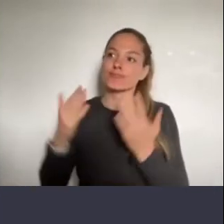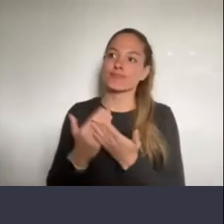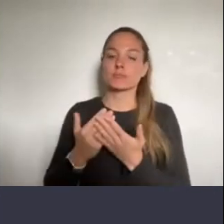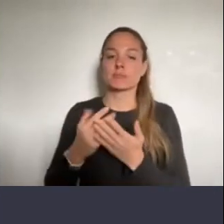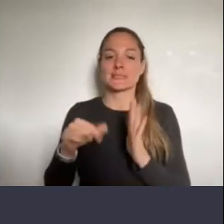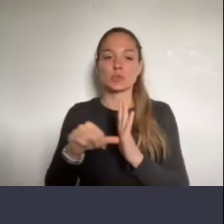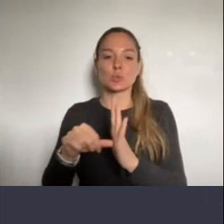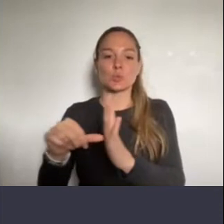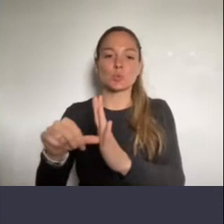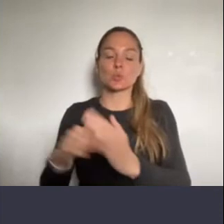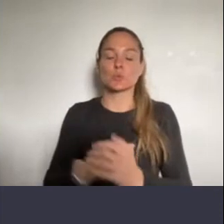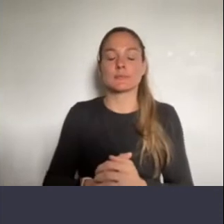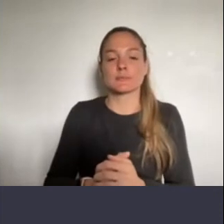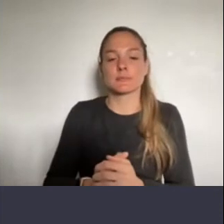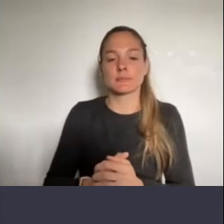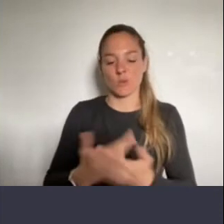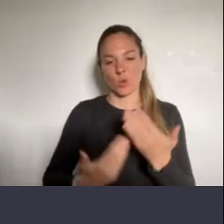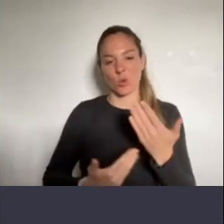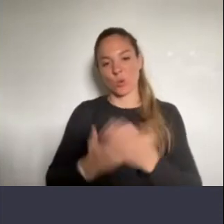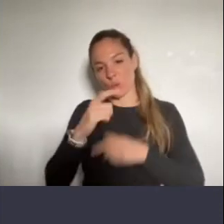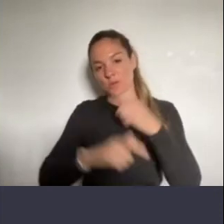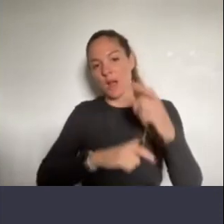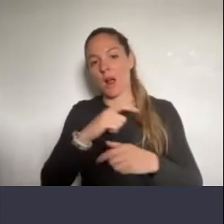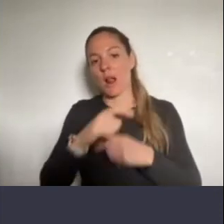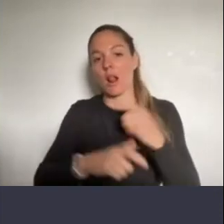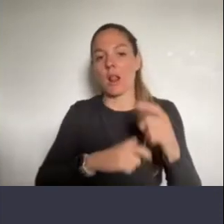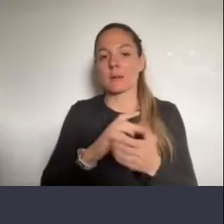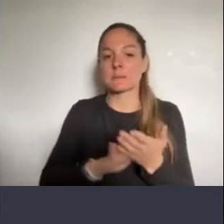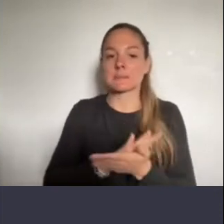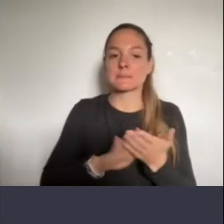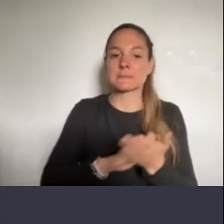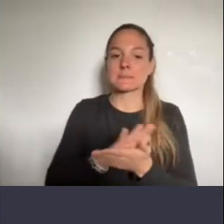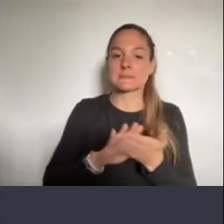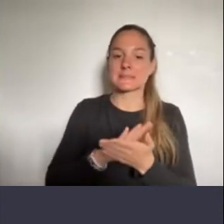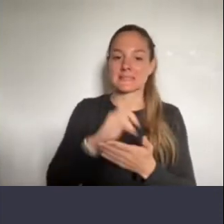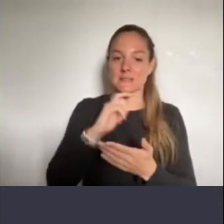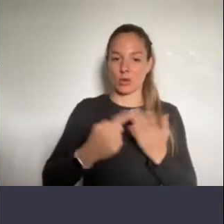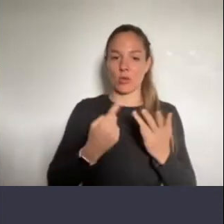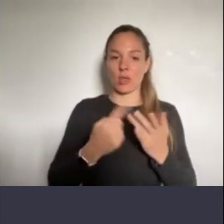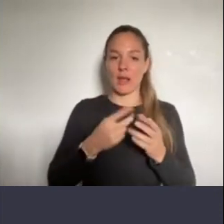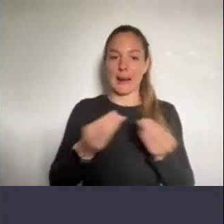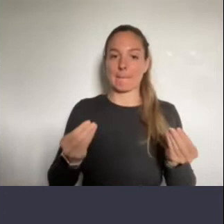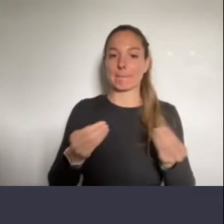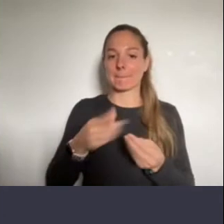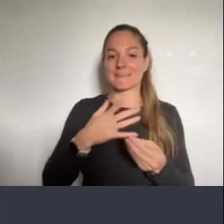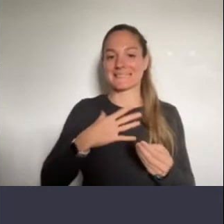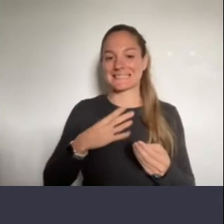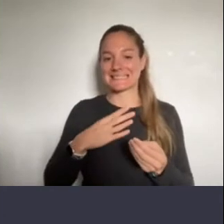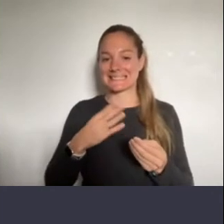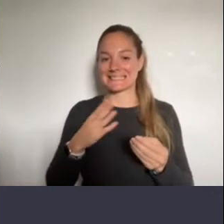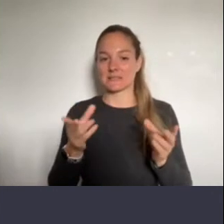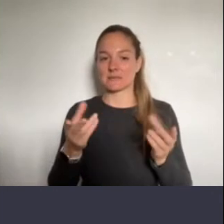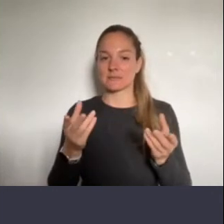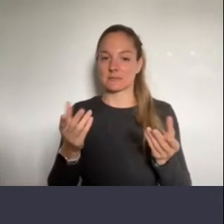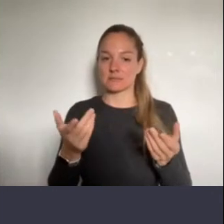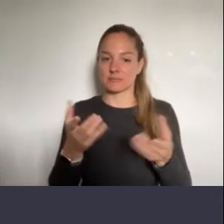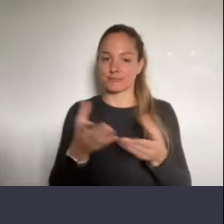at the current sort of news cycle, it's going to become, it is another gap that needs to be closed.